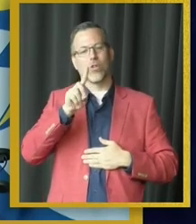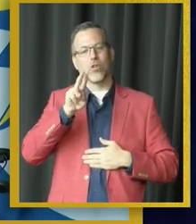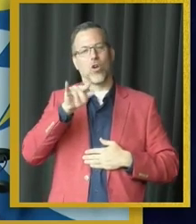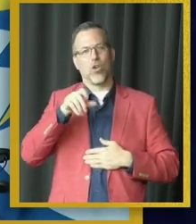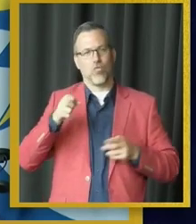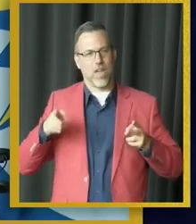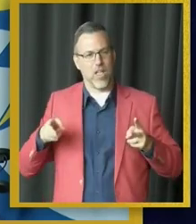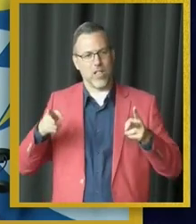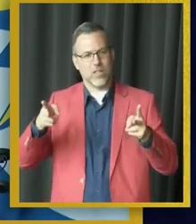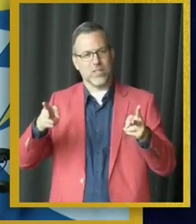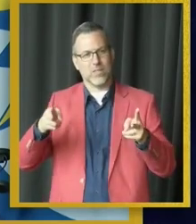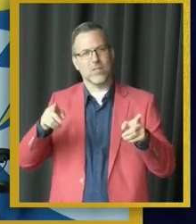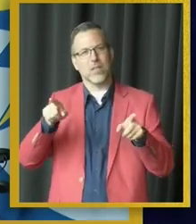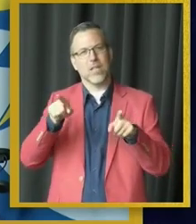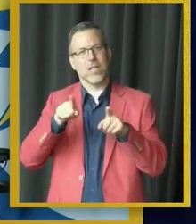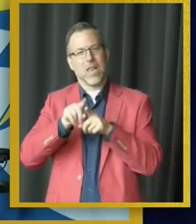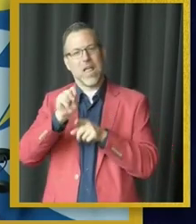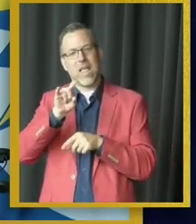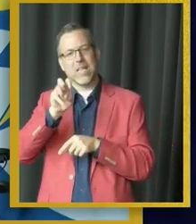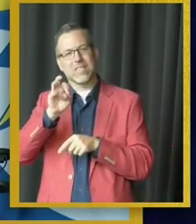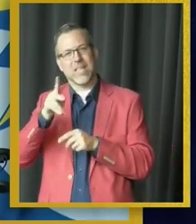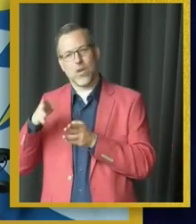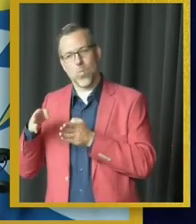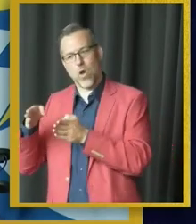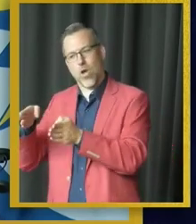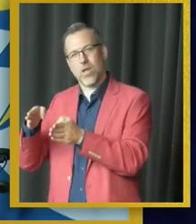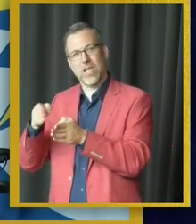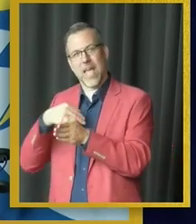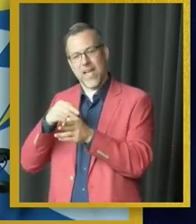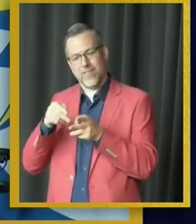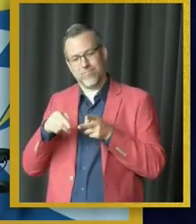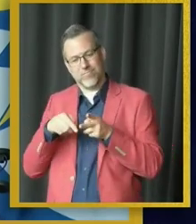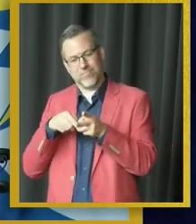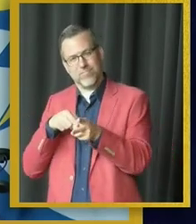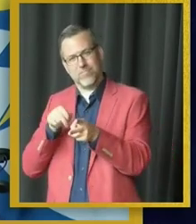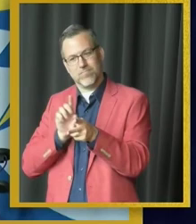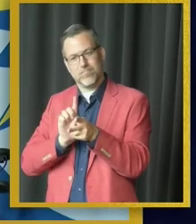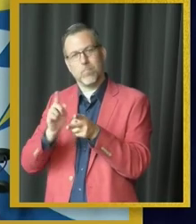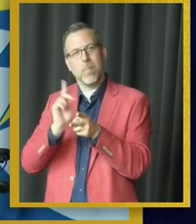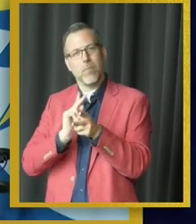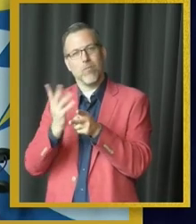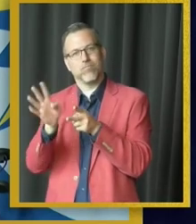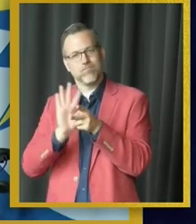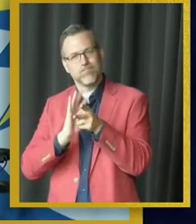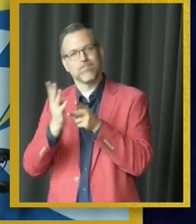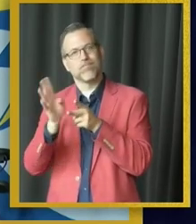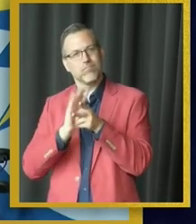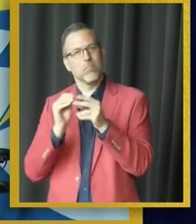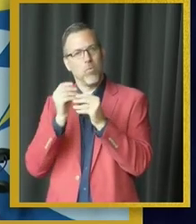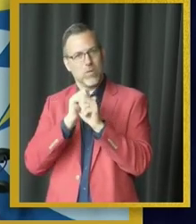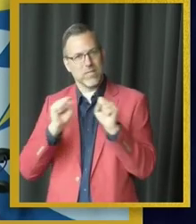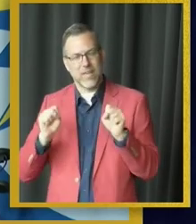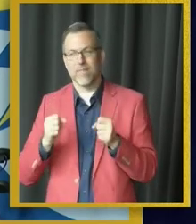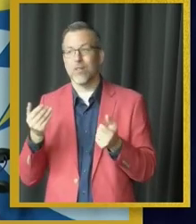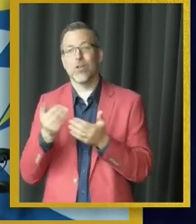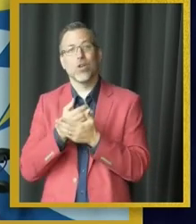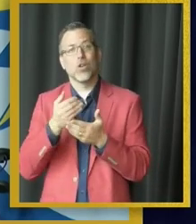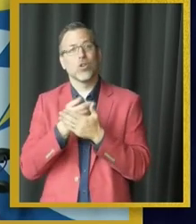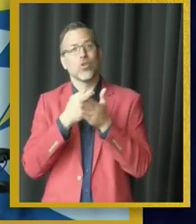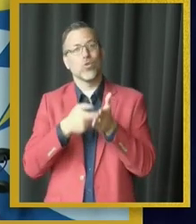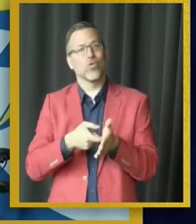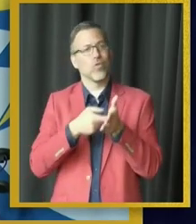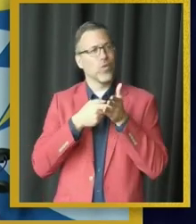like sidewalk bending regulations to clean up our streets and make our downtown sidewalks safer. New requirements that